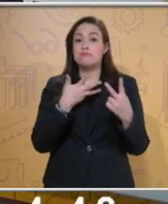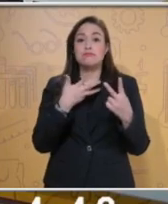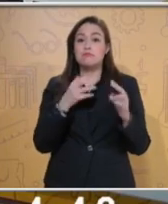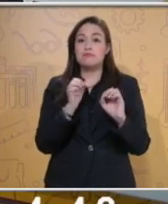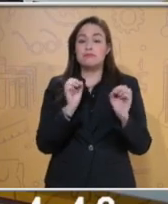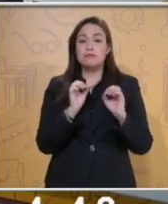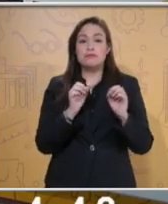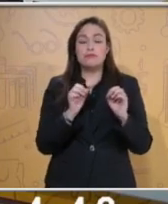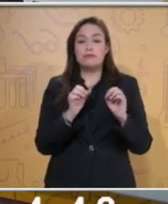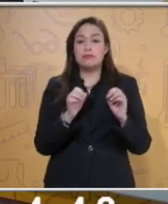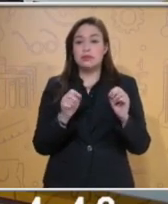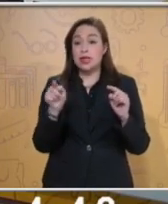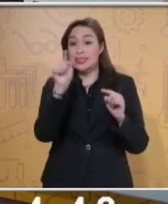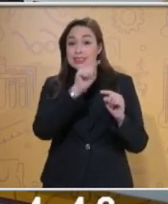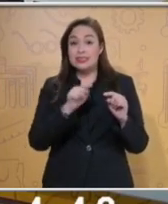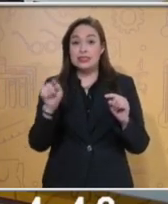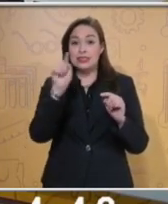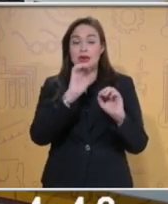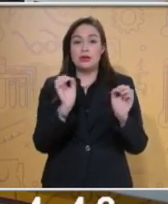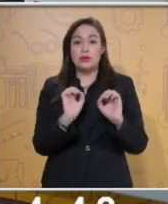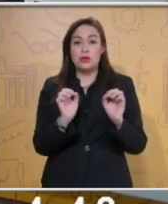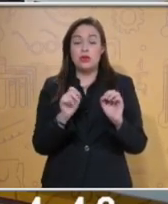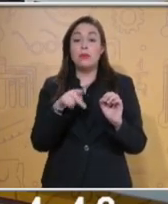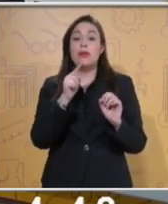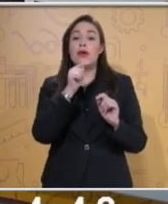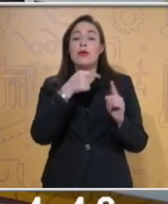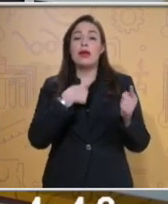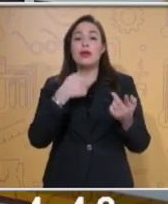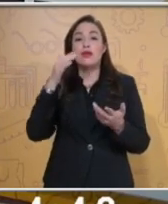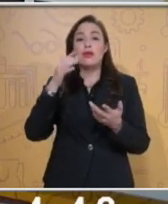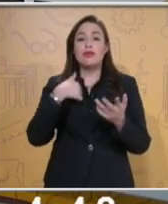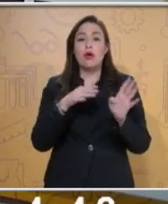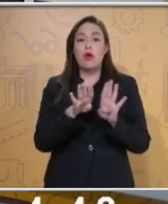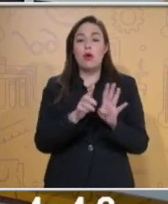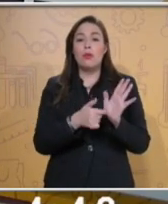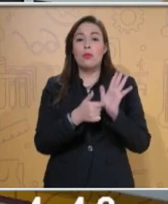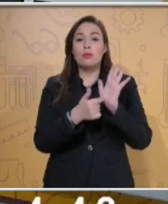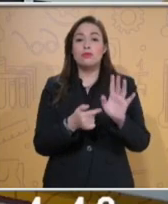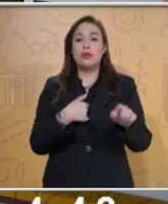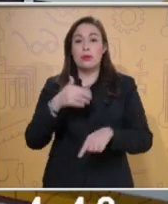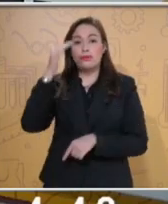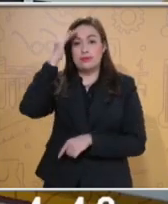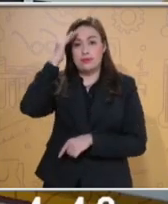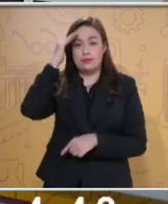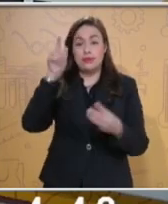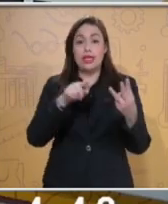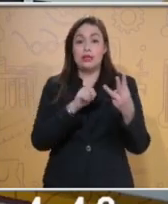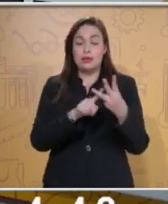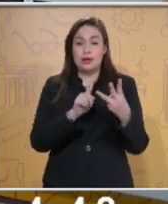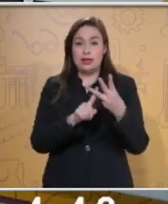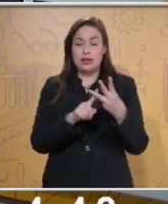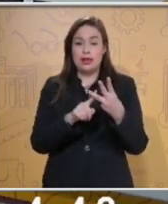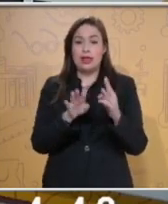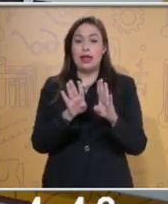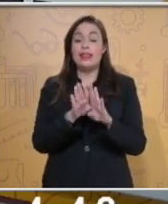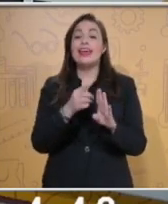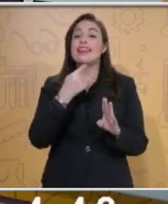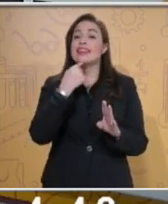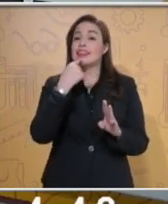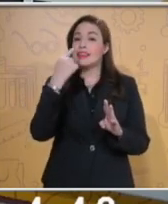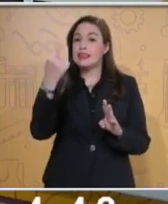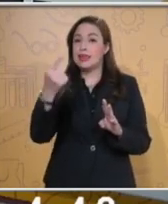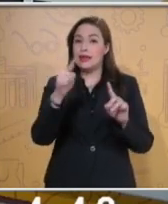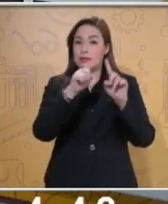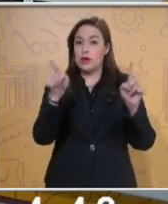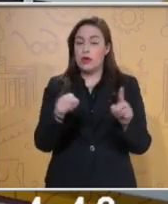so it is used just to represent a fight. The number three is a speech bubble. In the